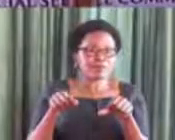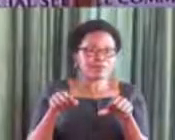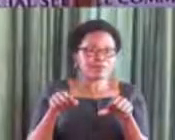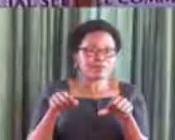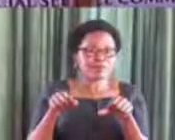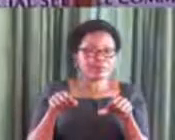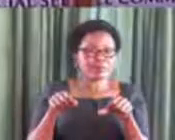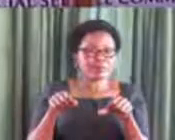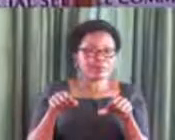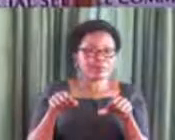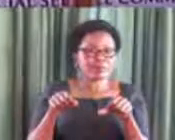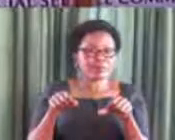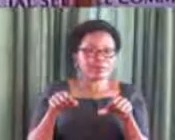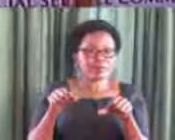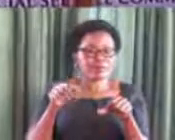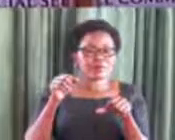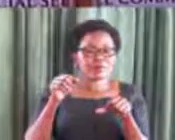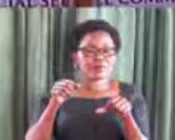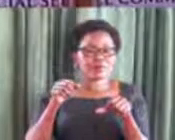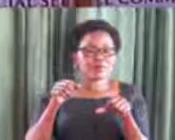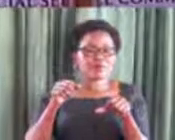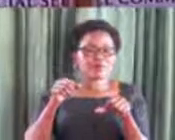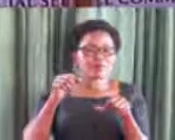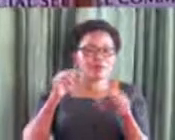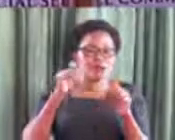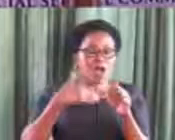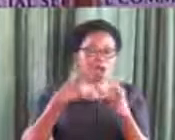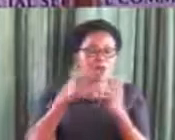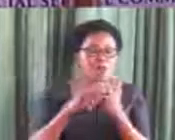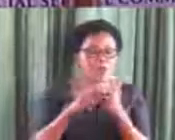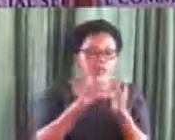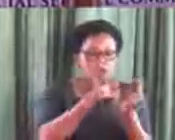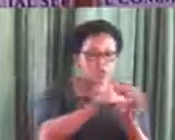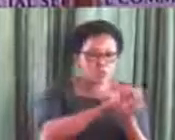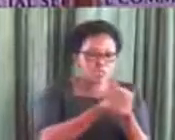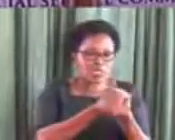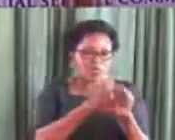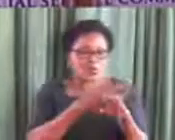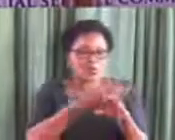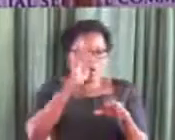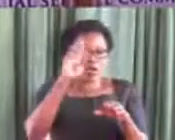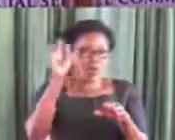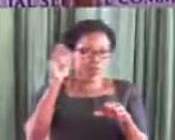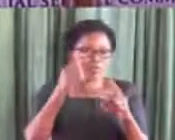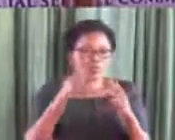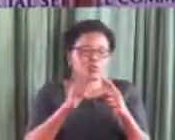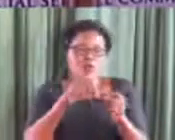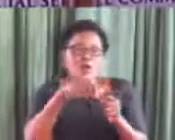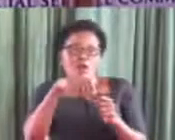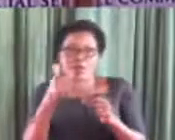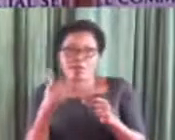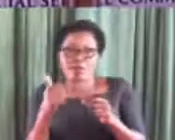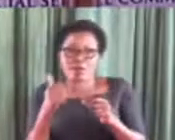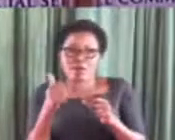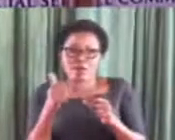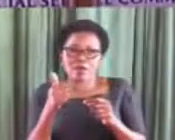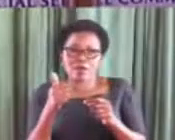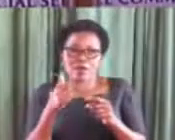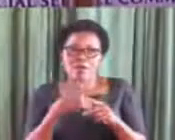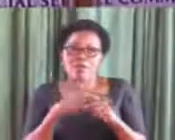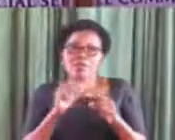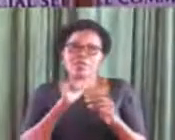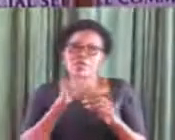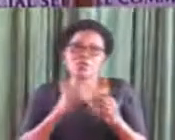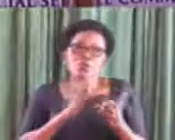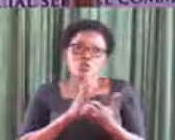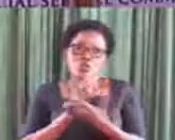present a difficulty in the transition of one president to another. I'm not sure of any